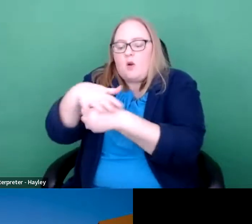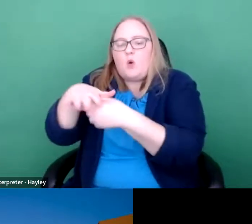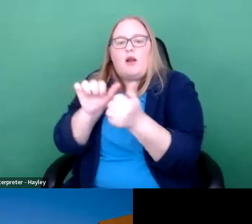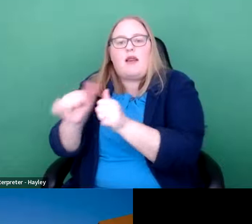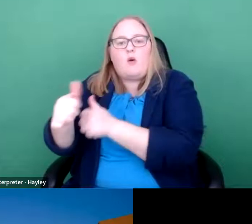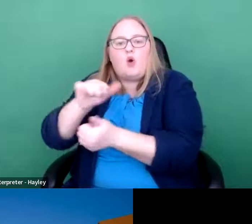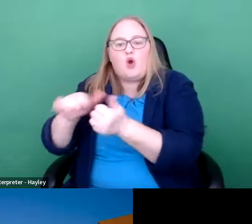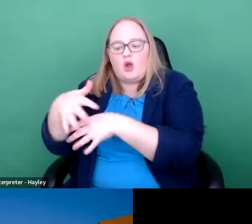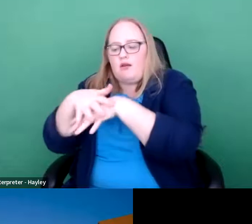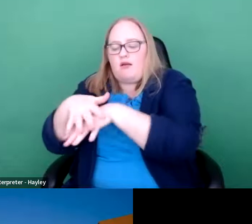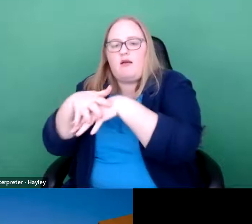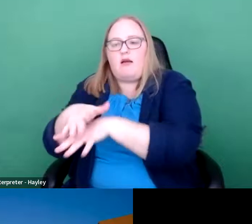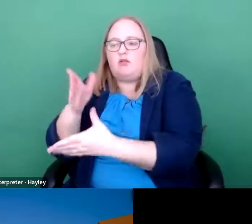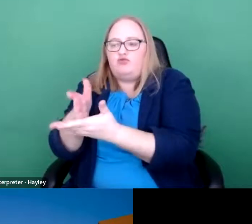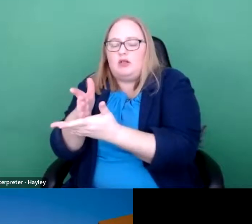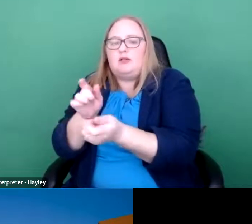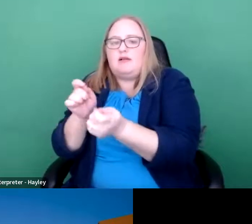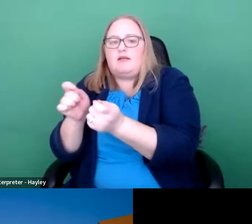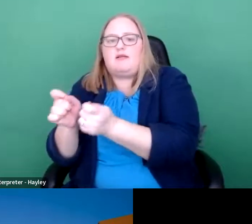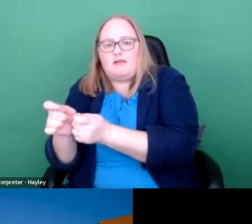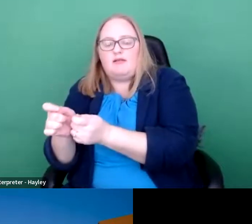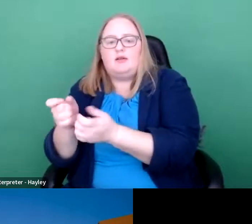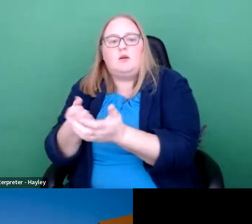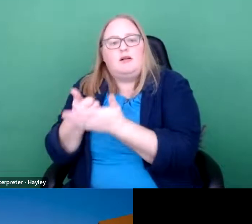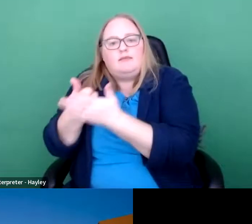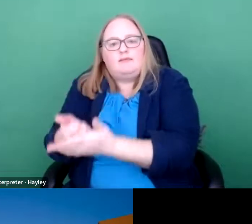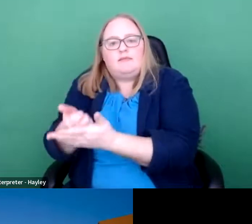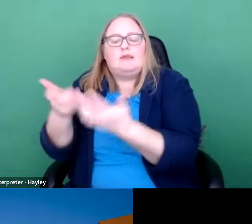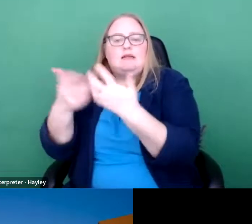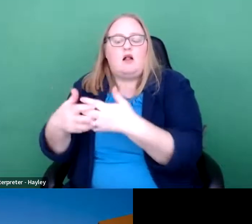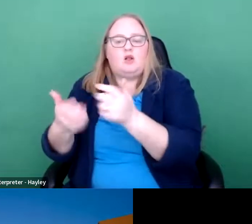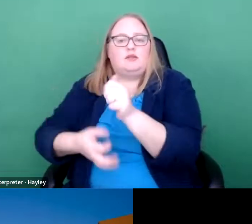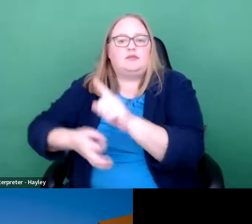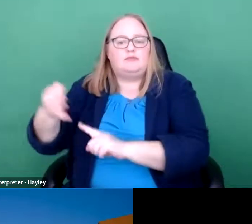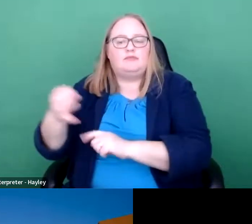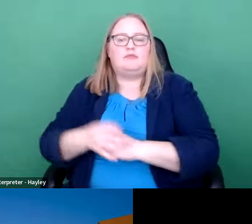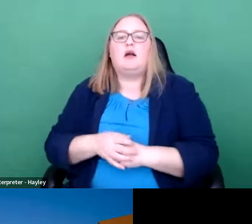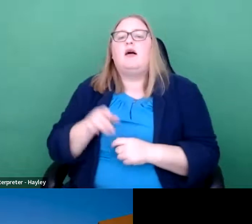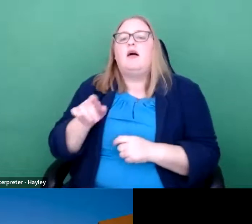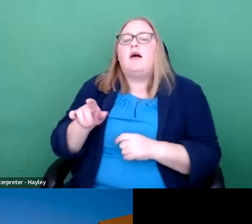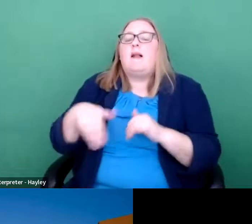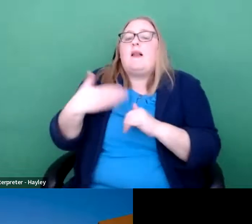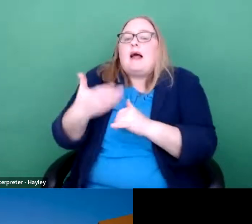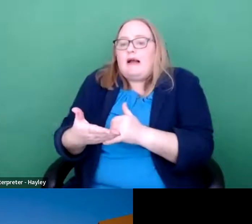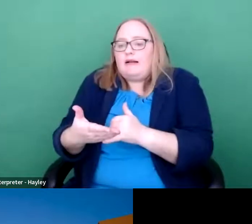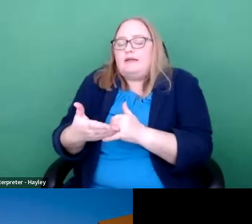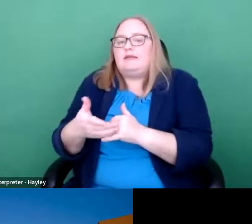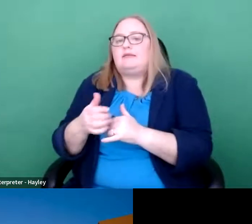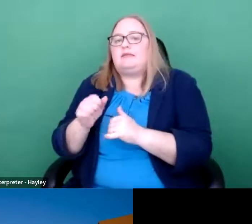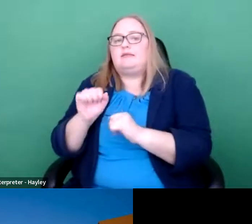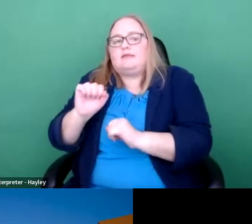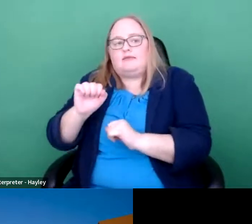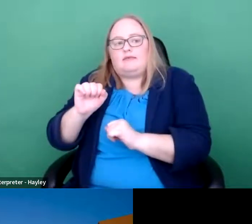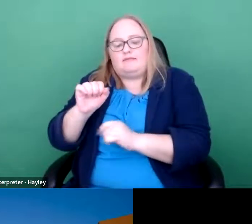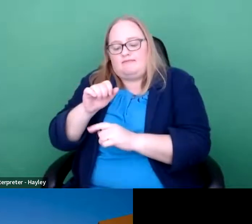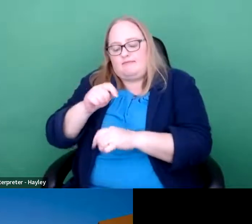neighborhood change. At the end of a 2-year period, these smart communities, as they were called, had significantly higher rates